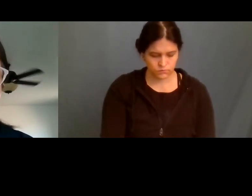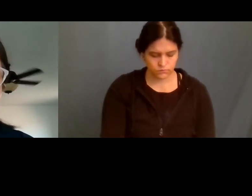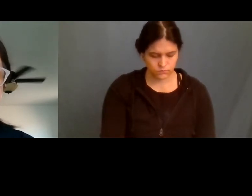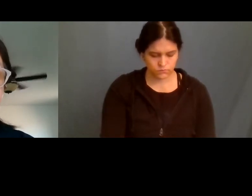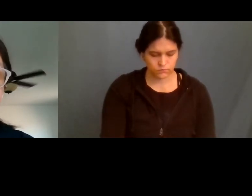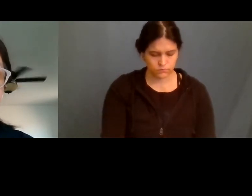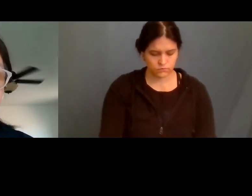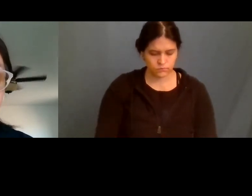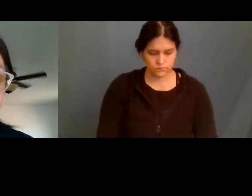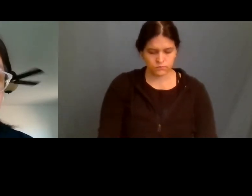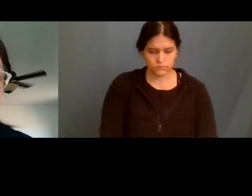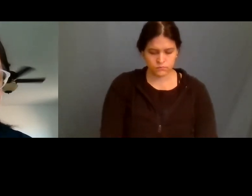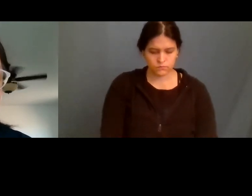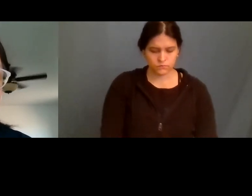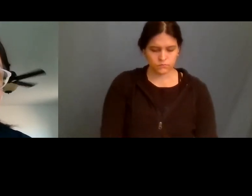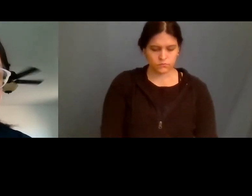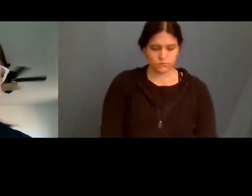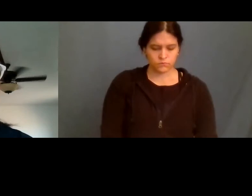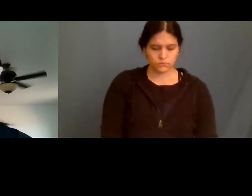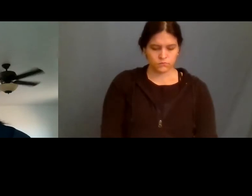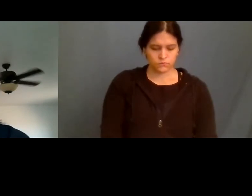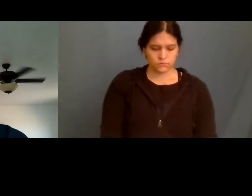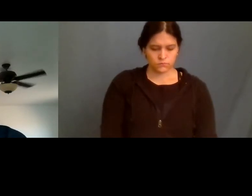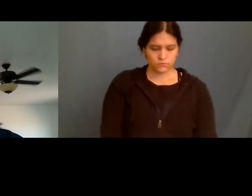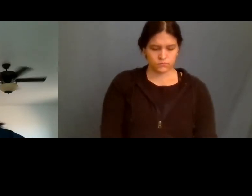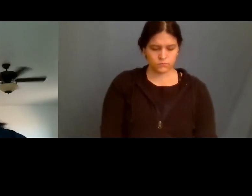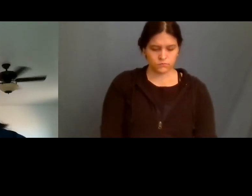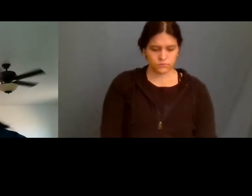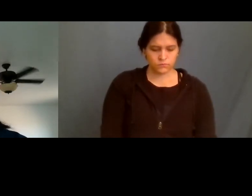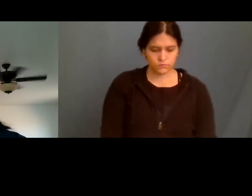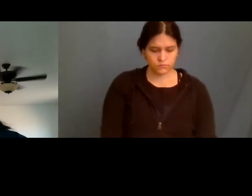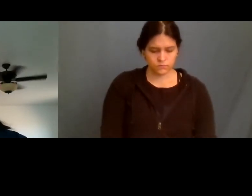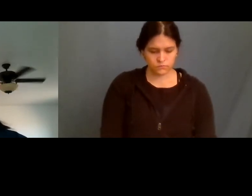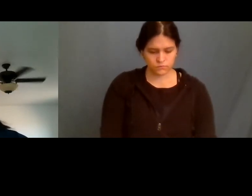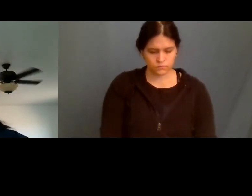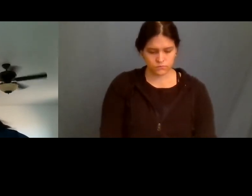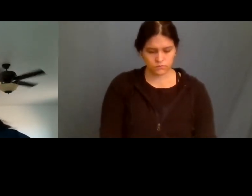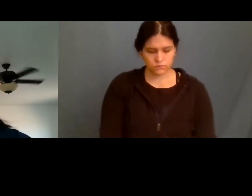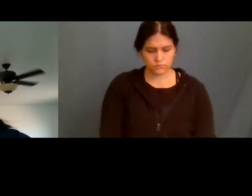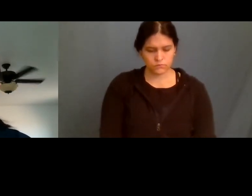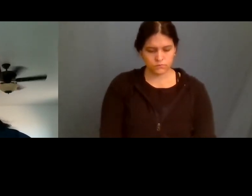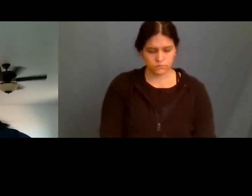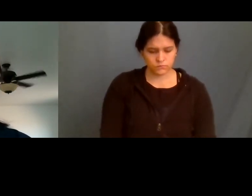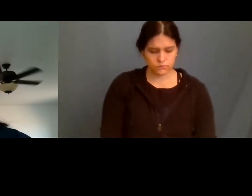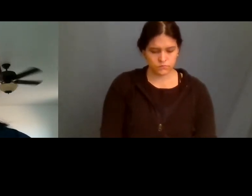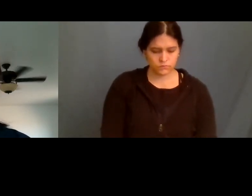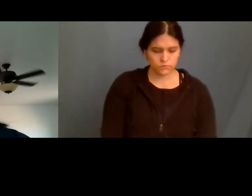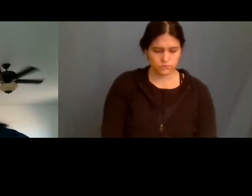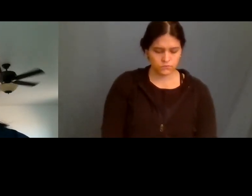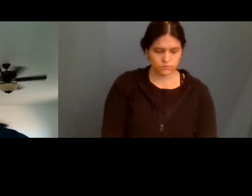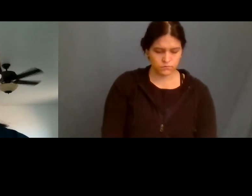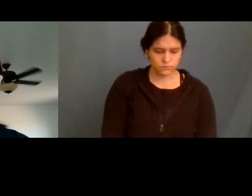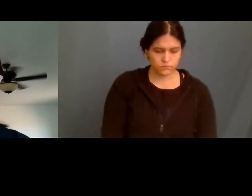it. Which of buying the needle, bahacho baggy, and he kahoholo. She cut or what he's